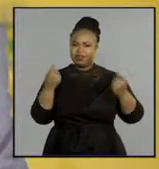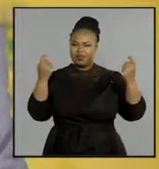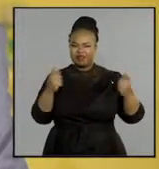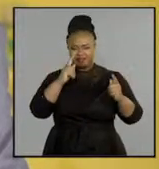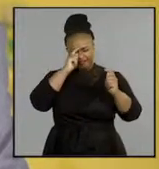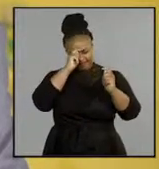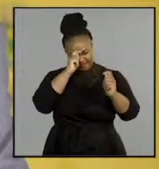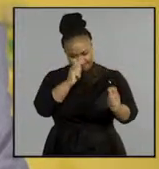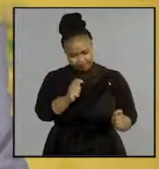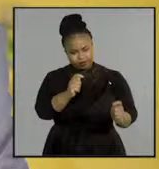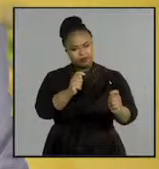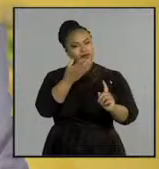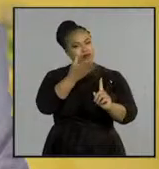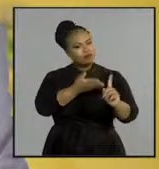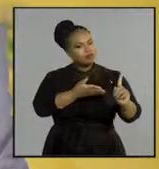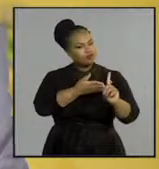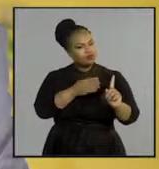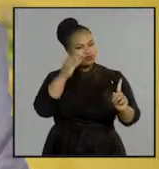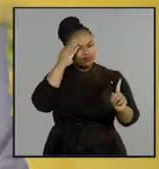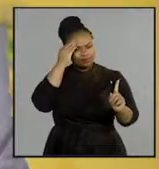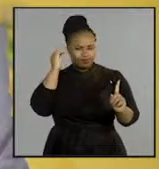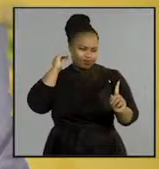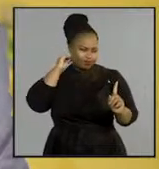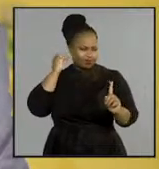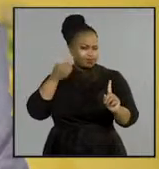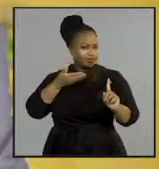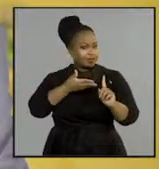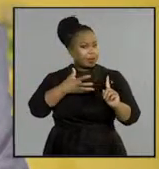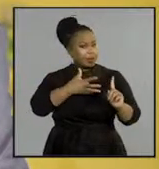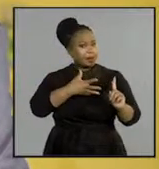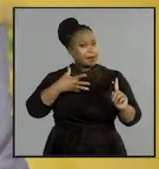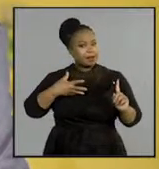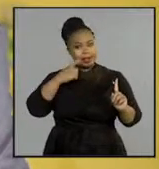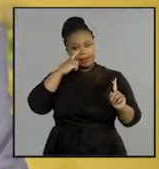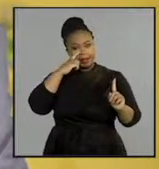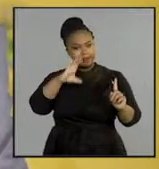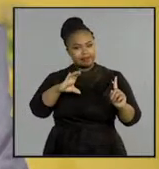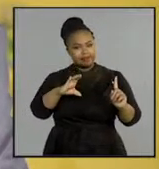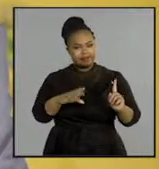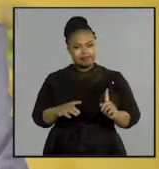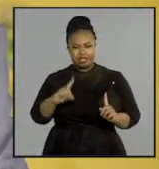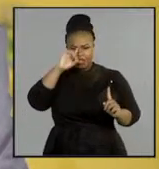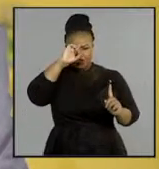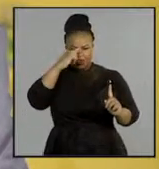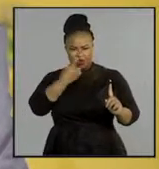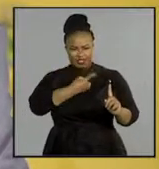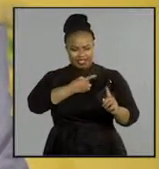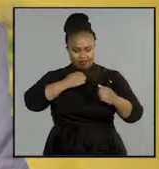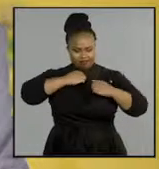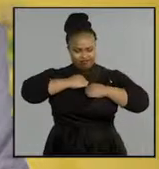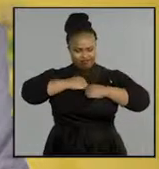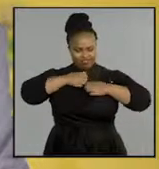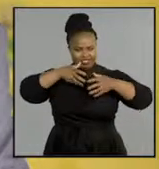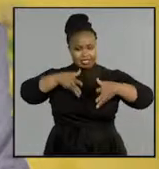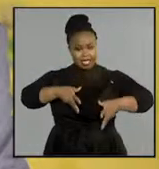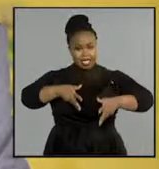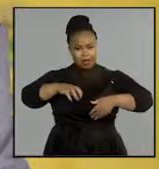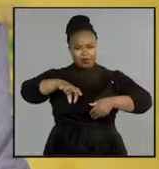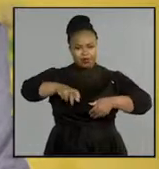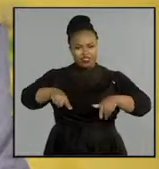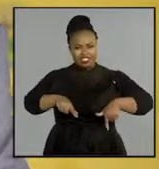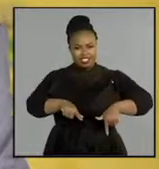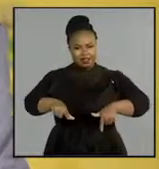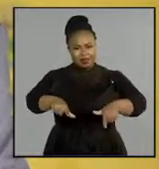event celebrated in honor and memory of Mama Charlotte Maxeke, daughter